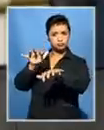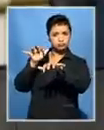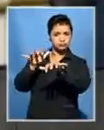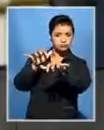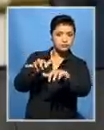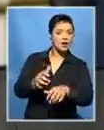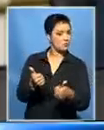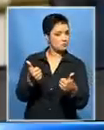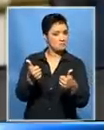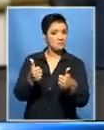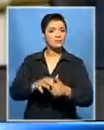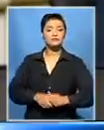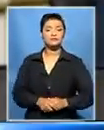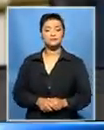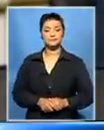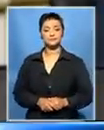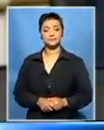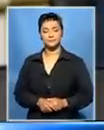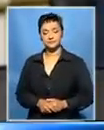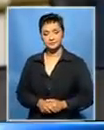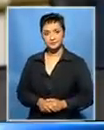In the face of